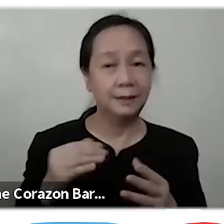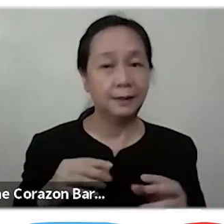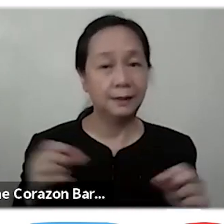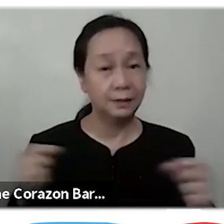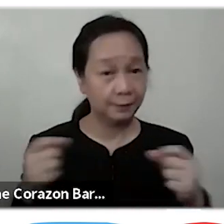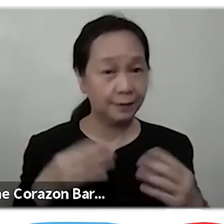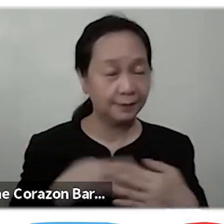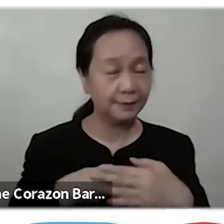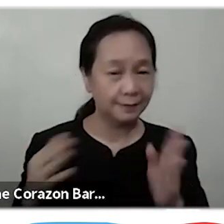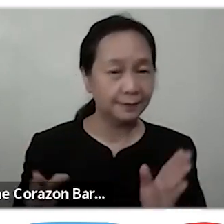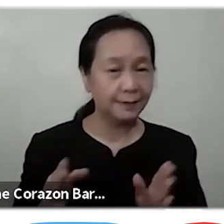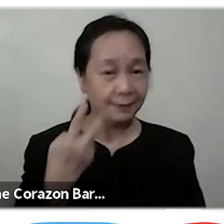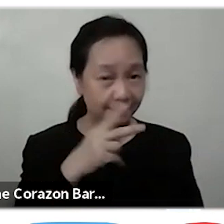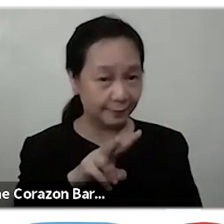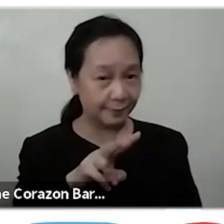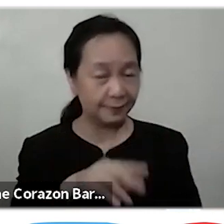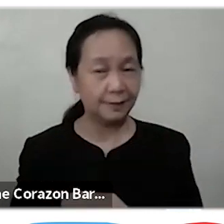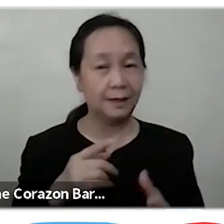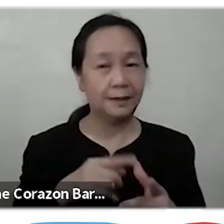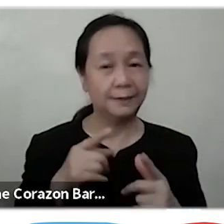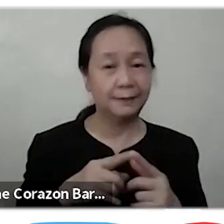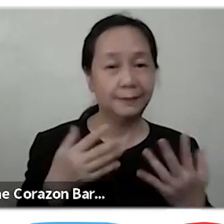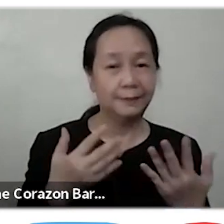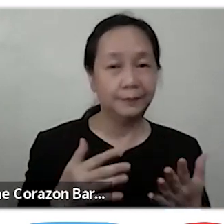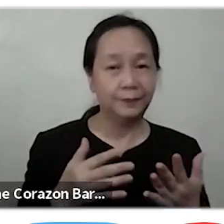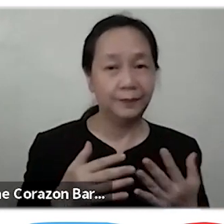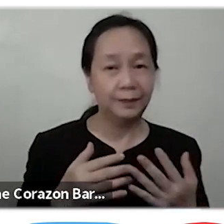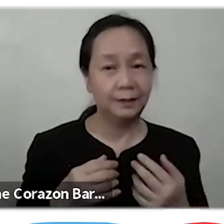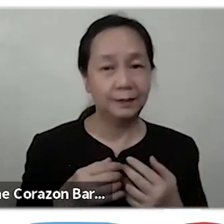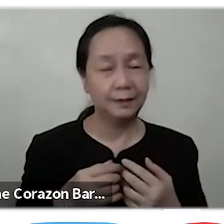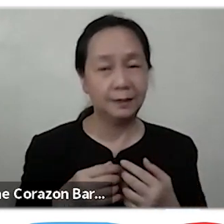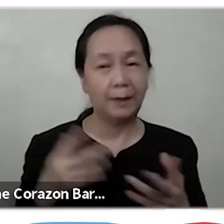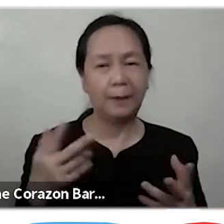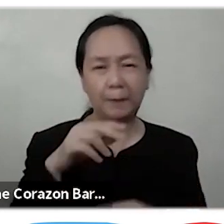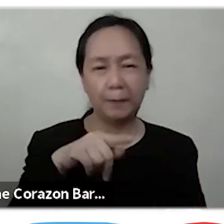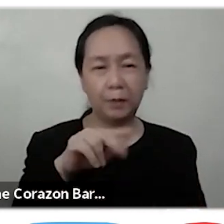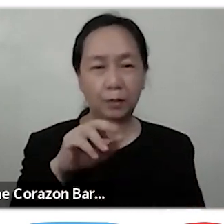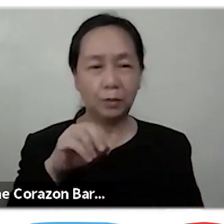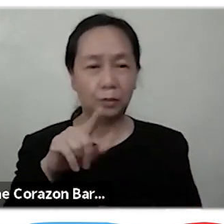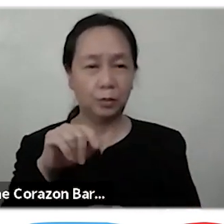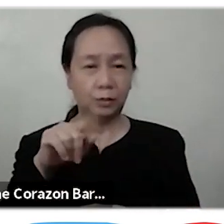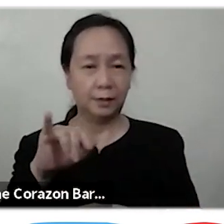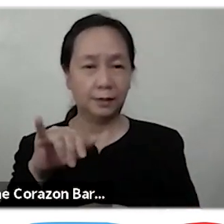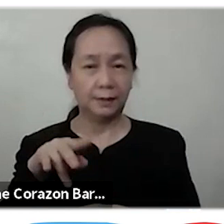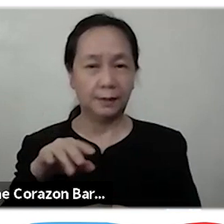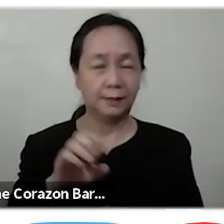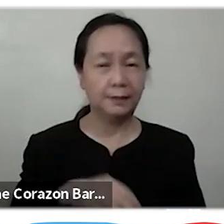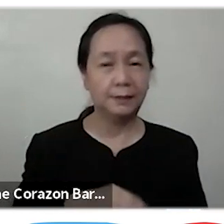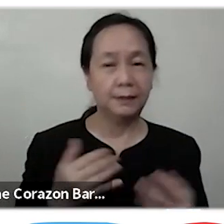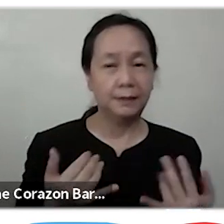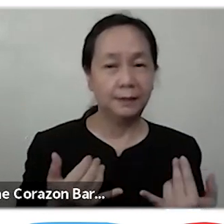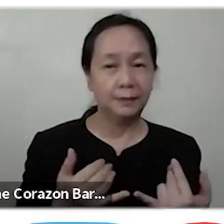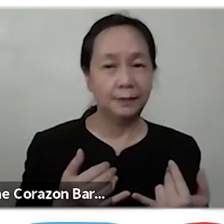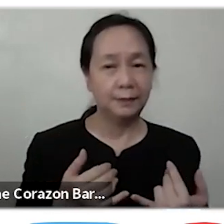it out. And the version of the toolkit is a prototype. It's a work in progress. And